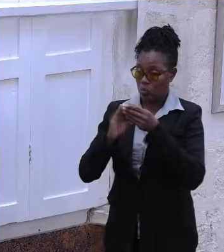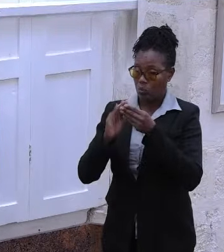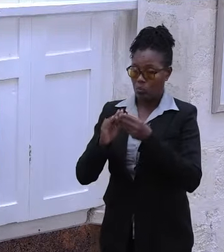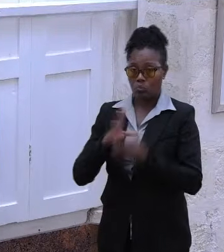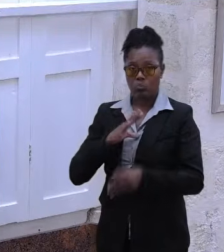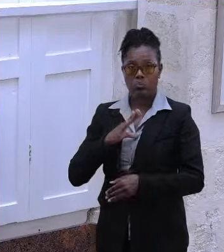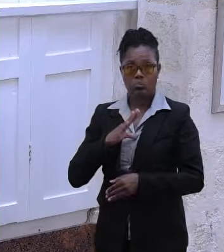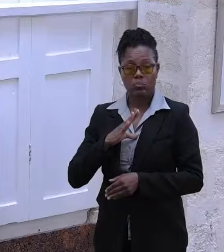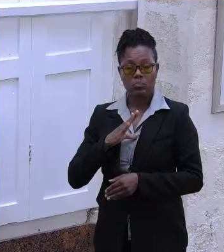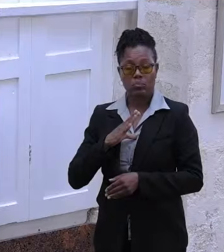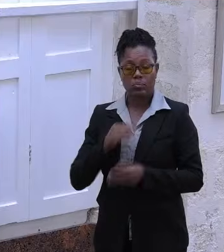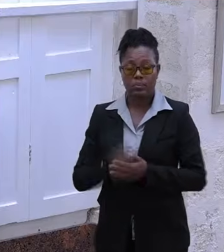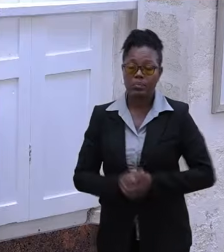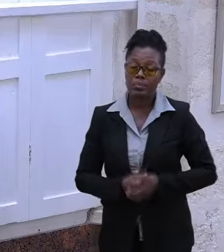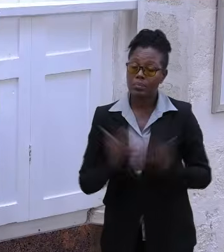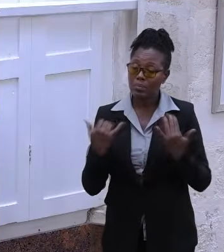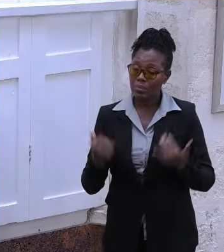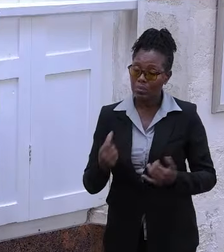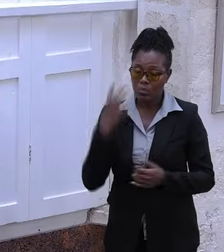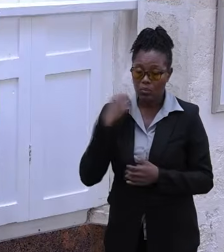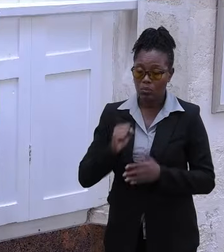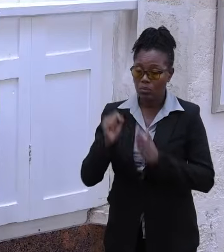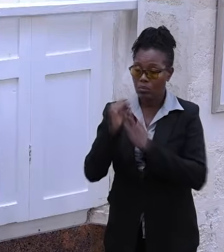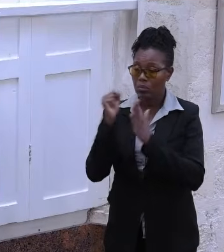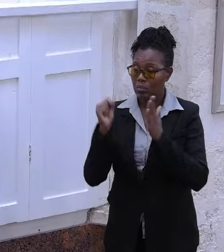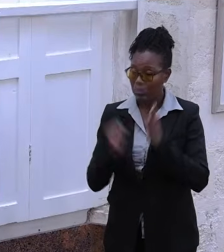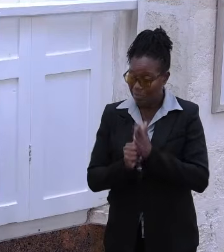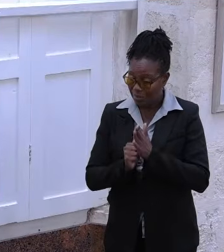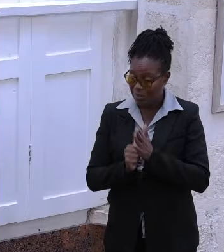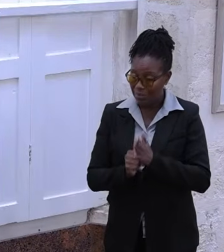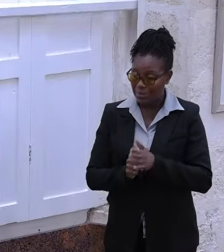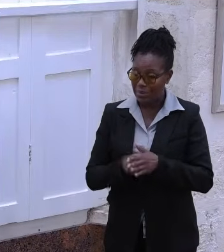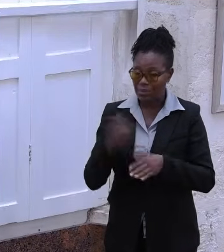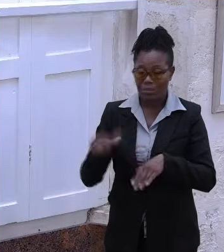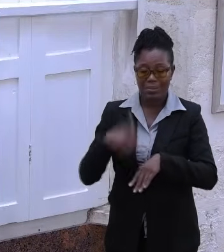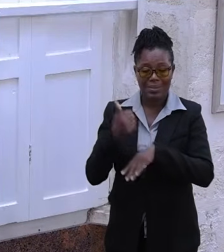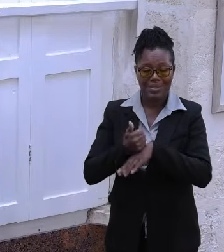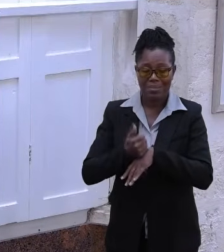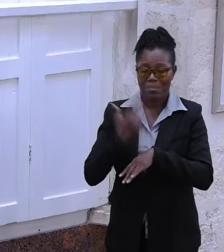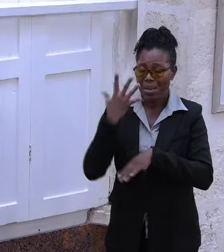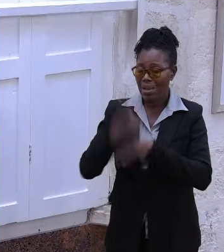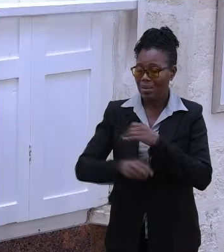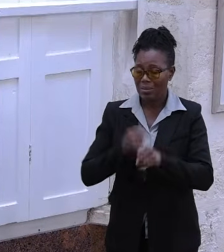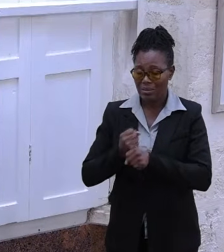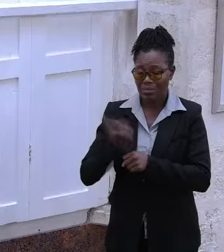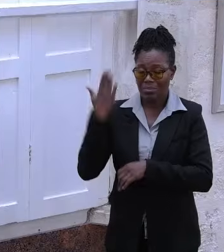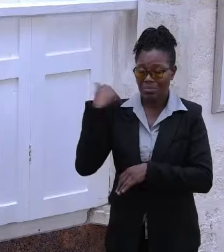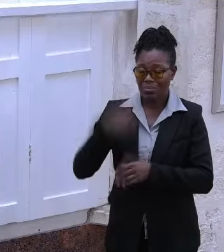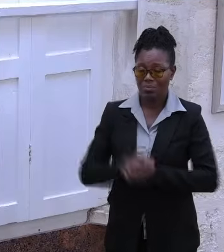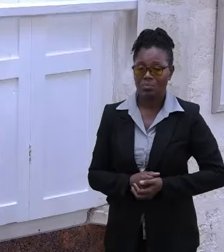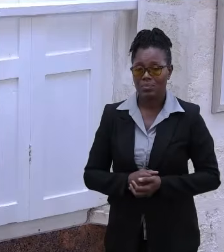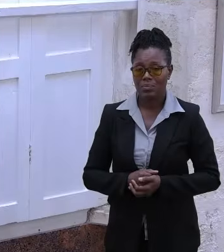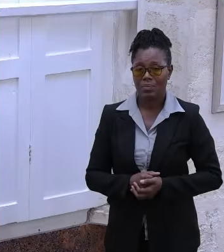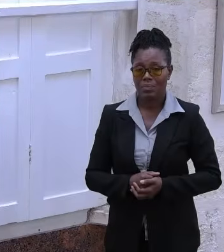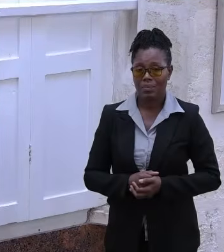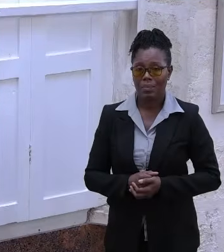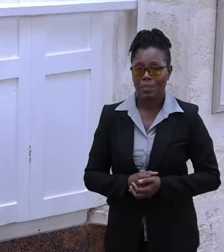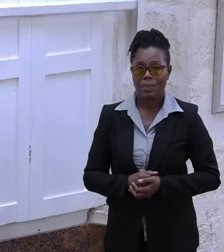citing, these were standards that were set eons ago, and we have